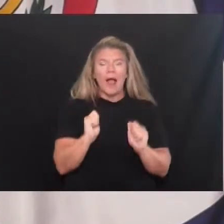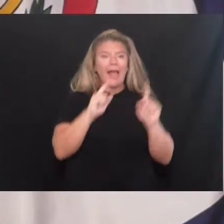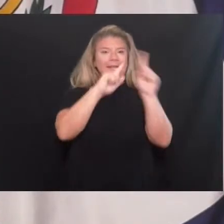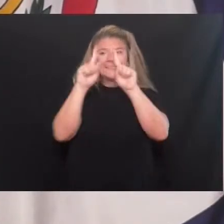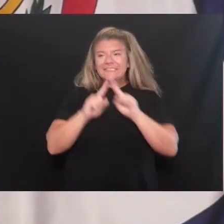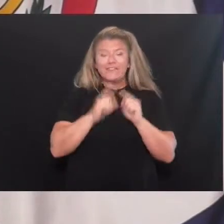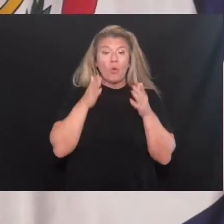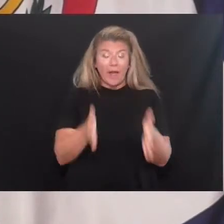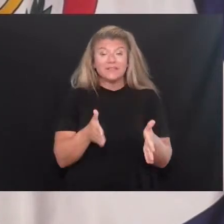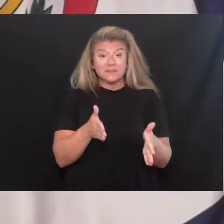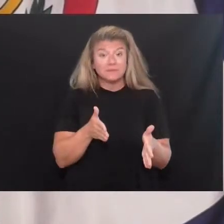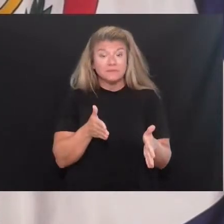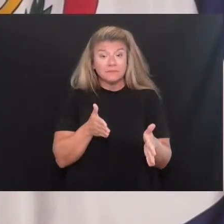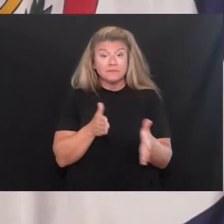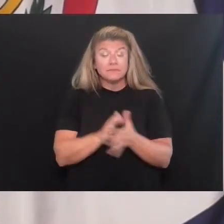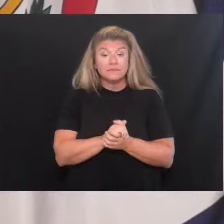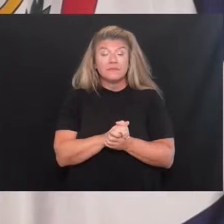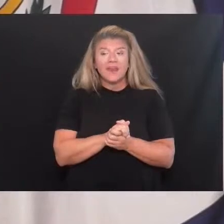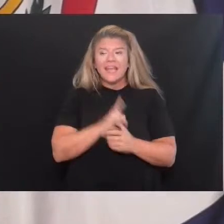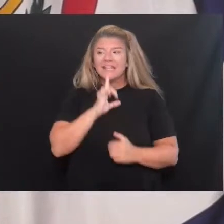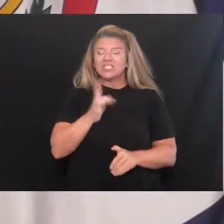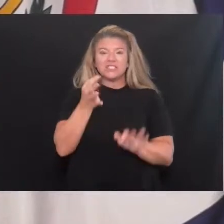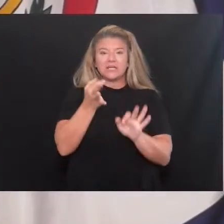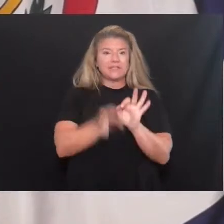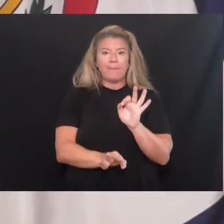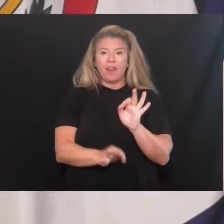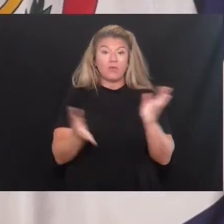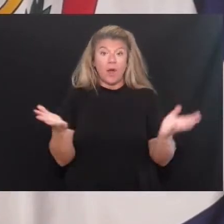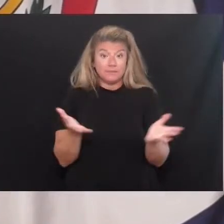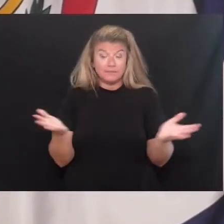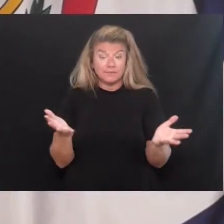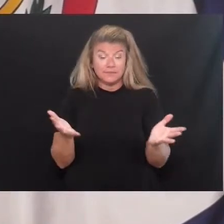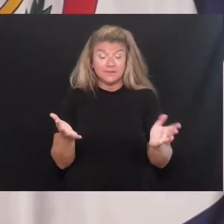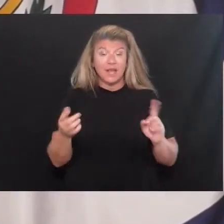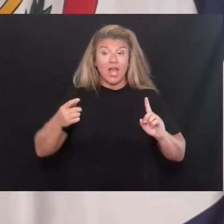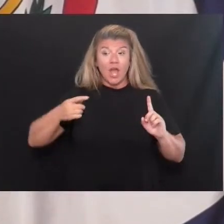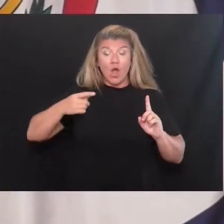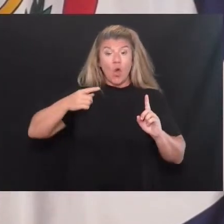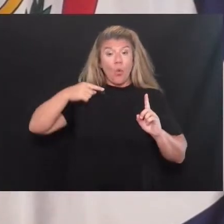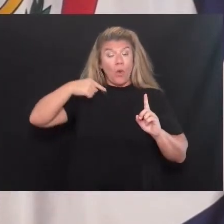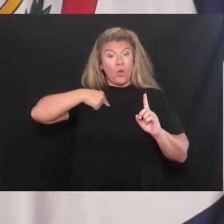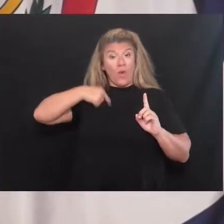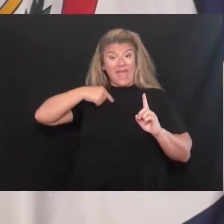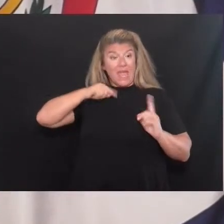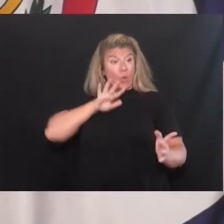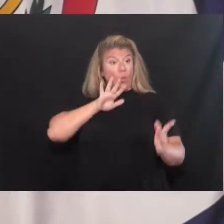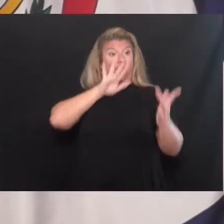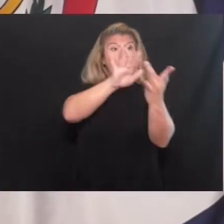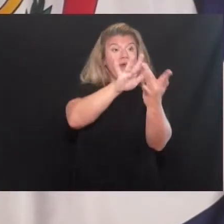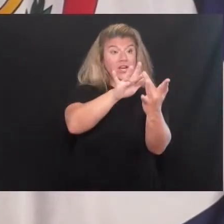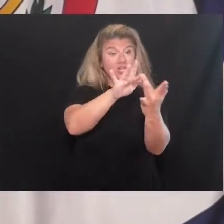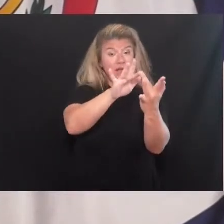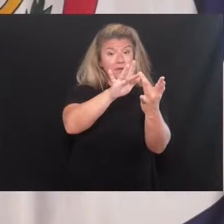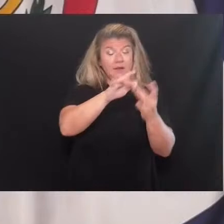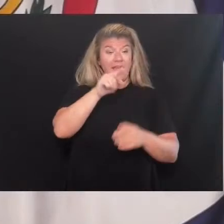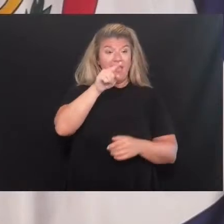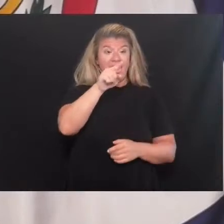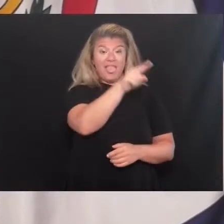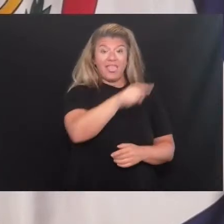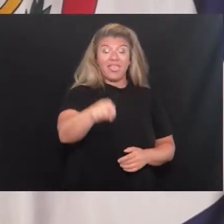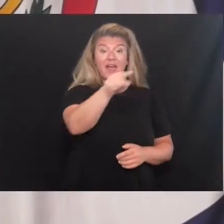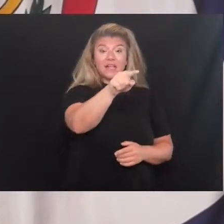just as simple as just this. When you reach out and you have a company, a